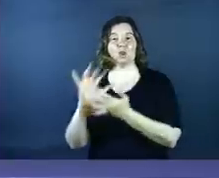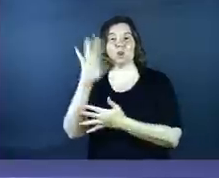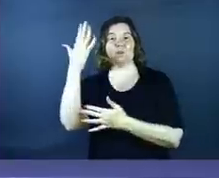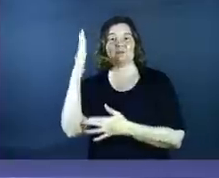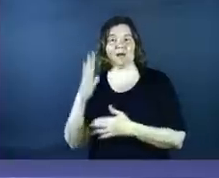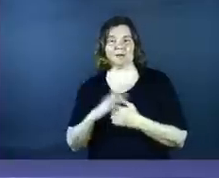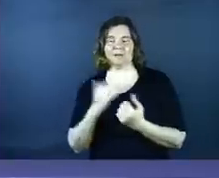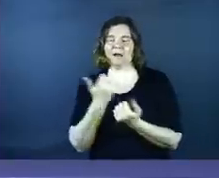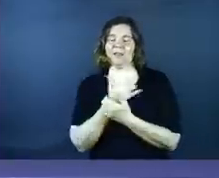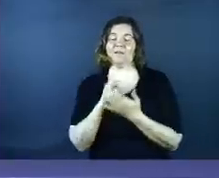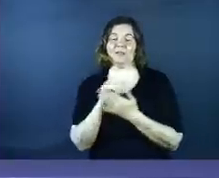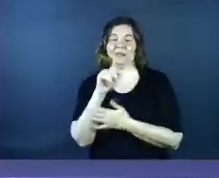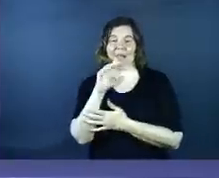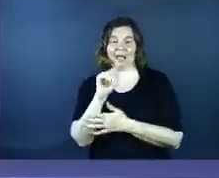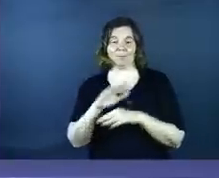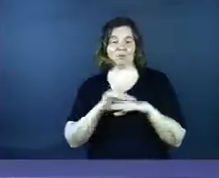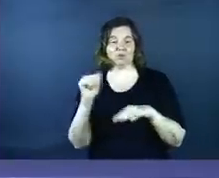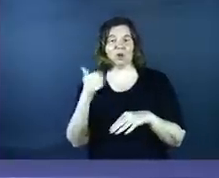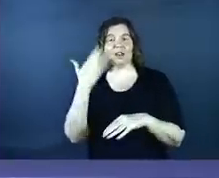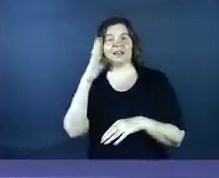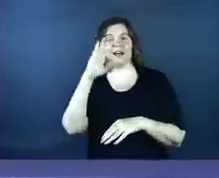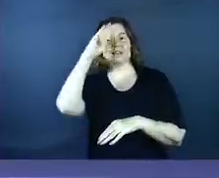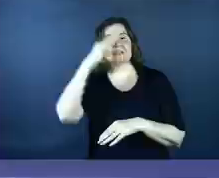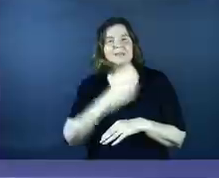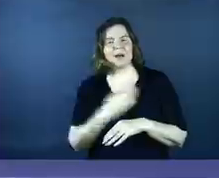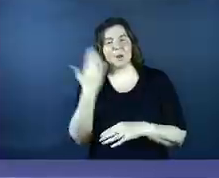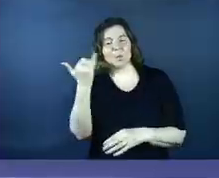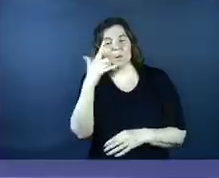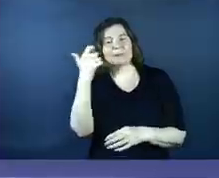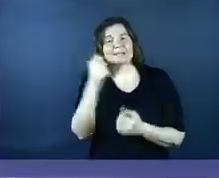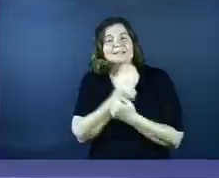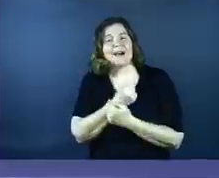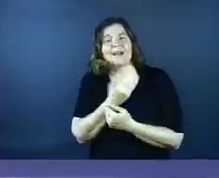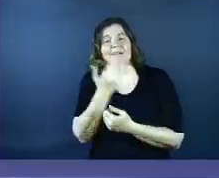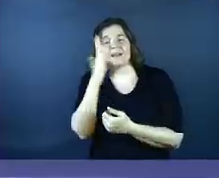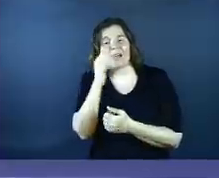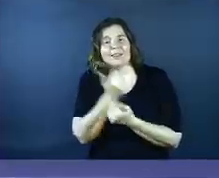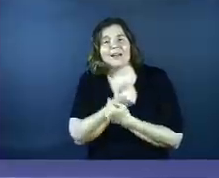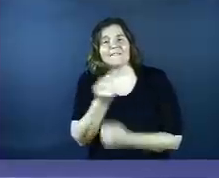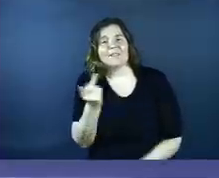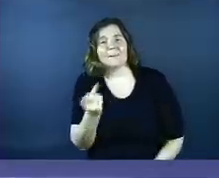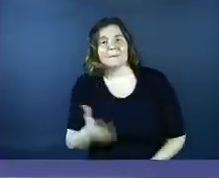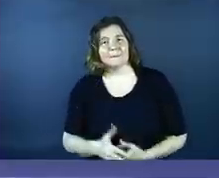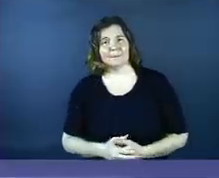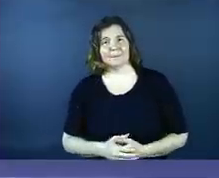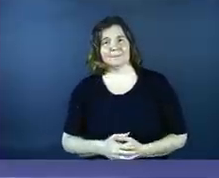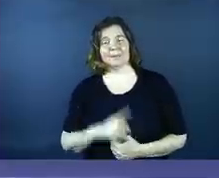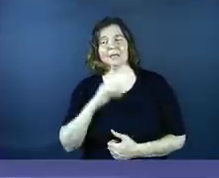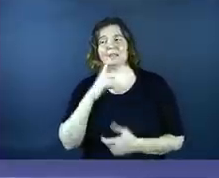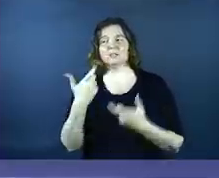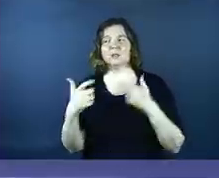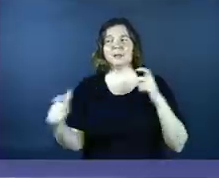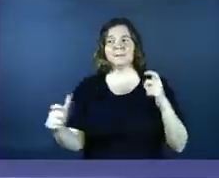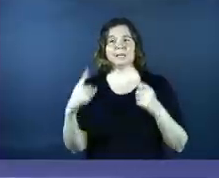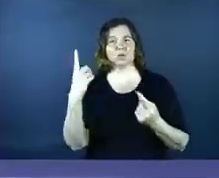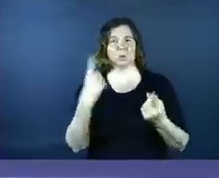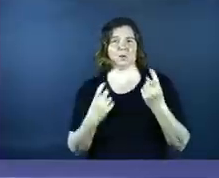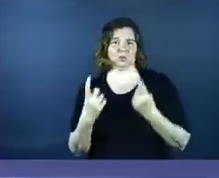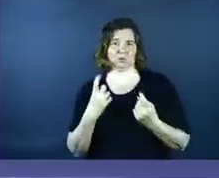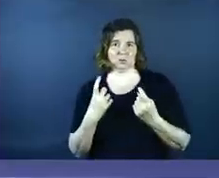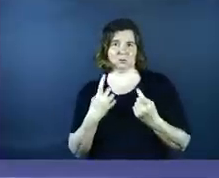of God. I love that Adam was called God's son. Why? Because God loved them. These are the big